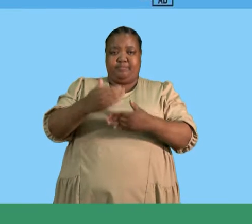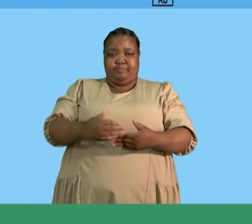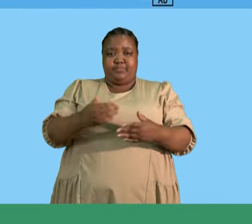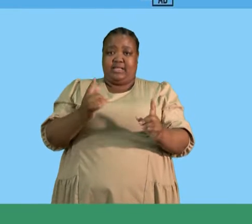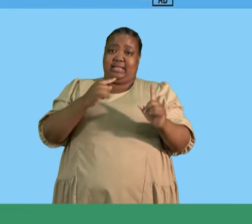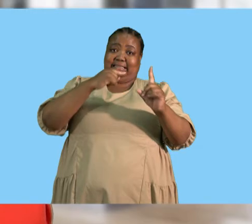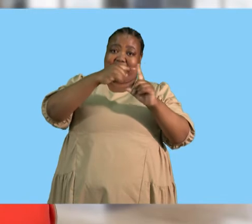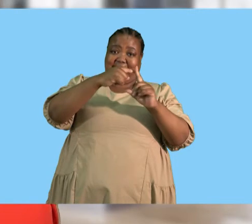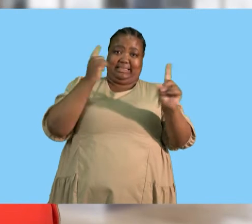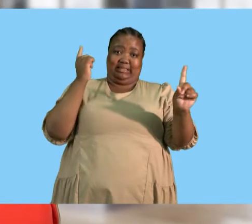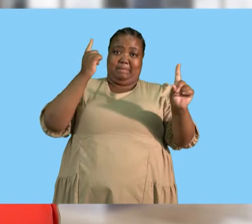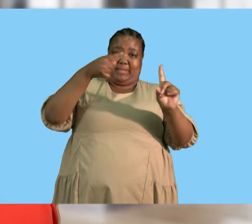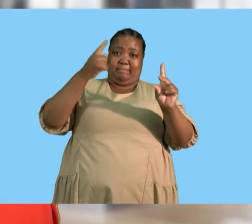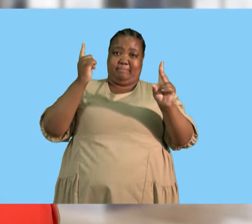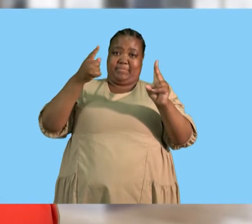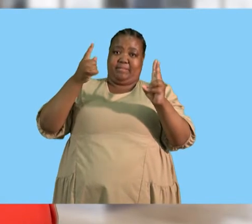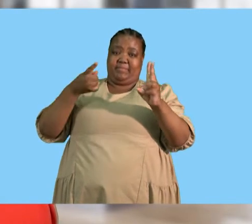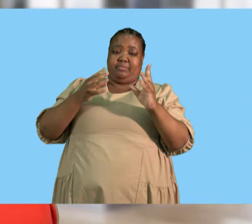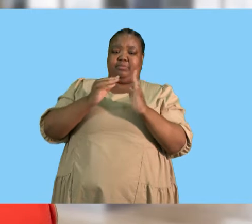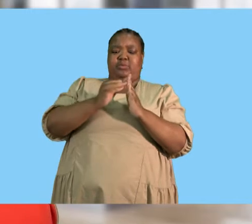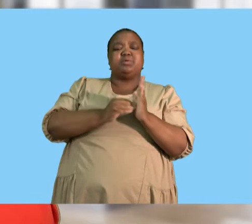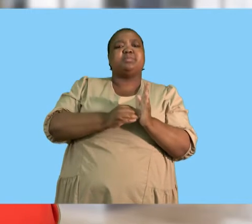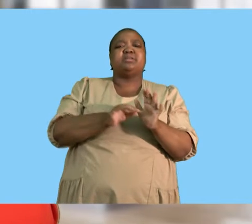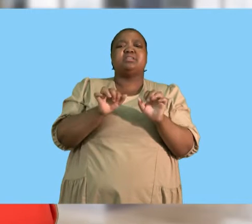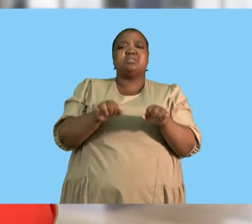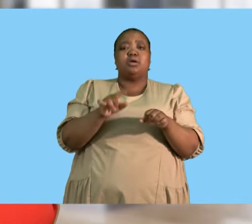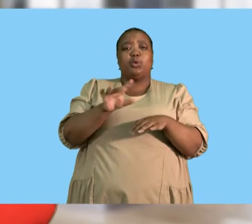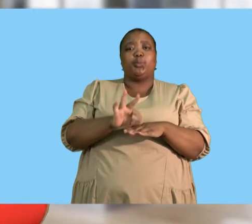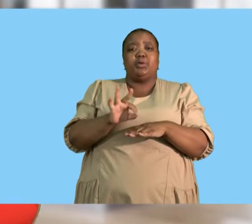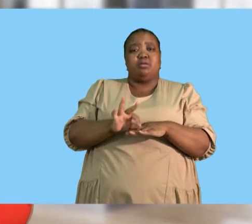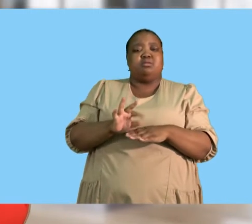other words, when you are planning, you will be able to know